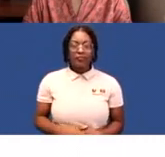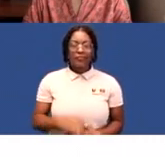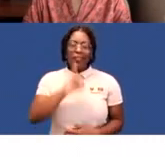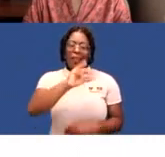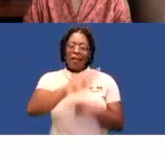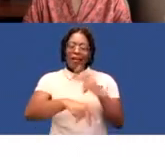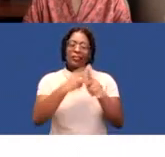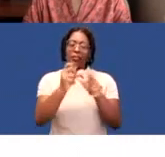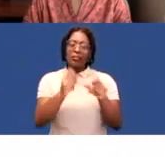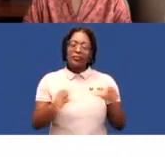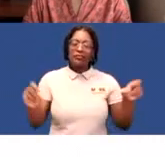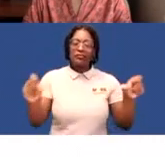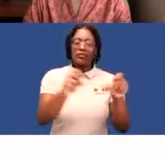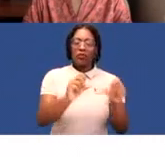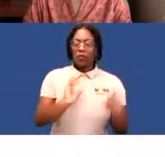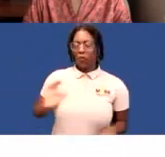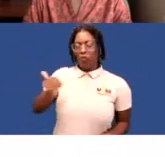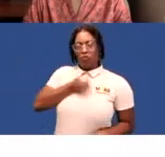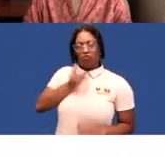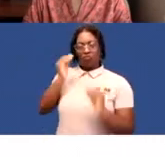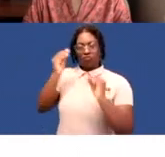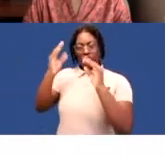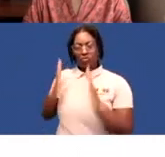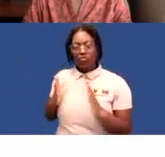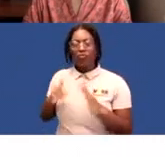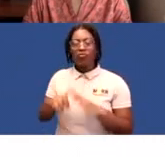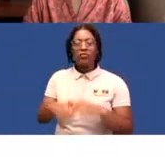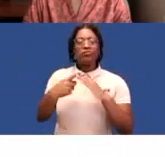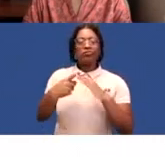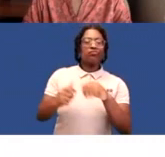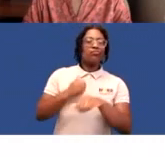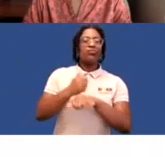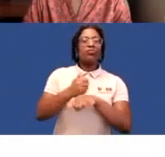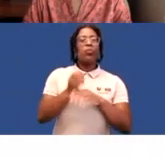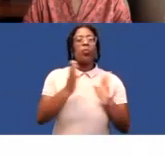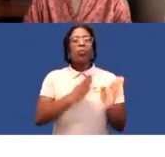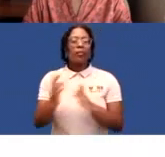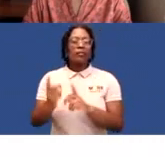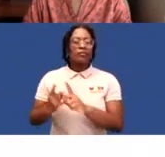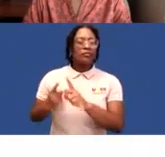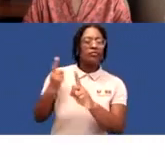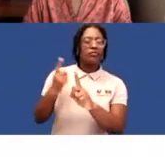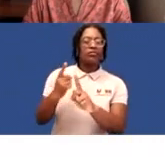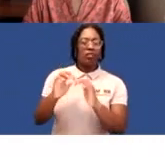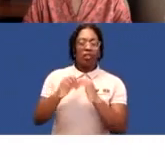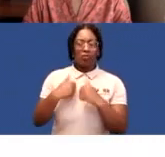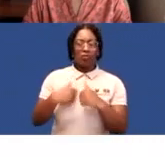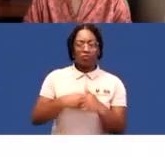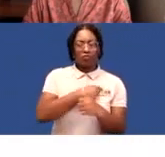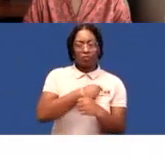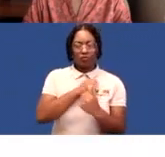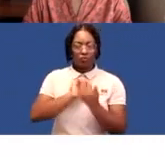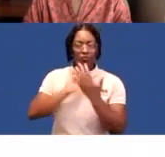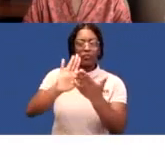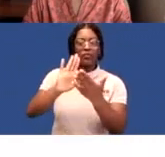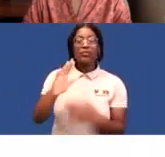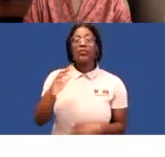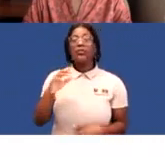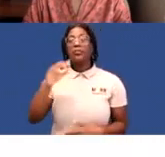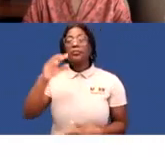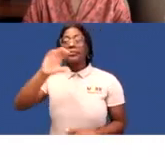an organizing mission in response to a confrontation between police and student youth